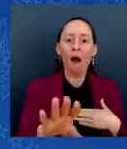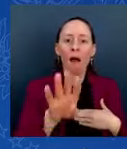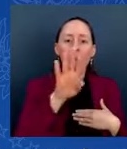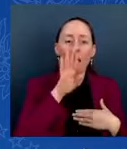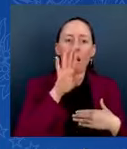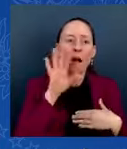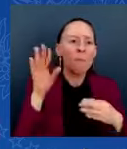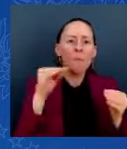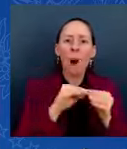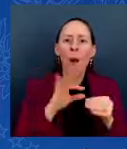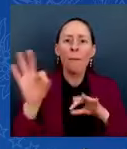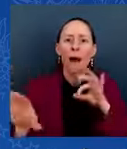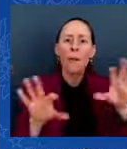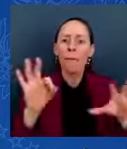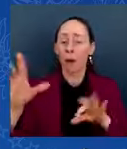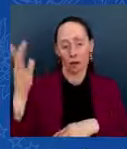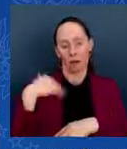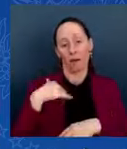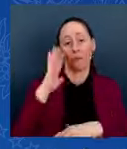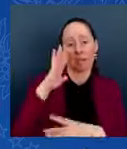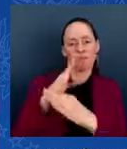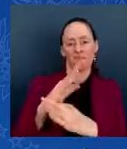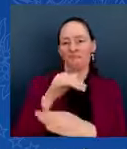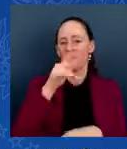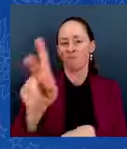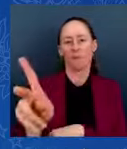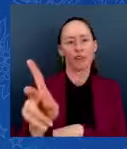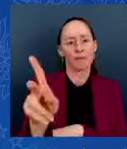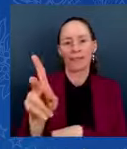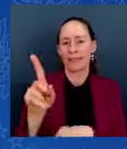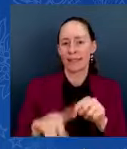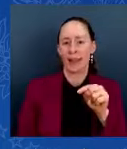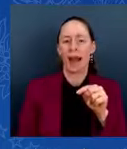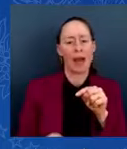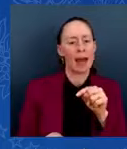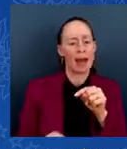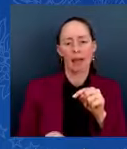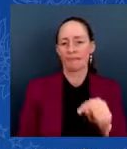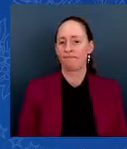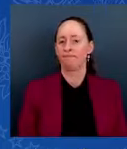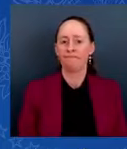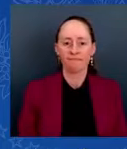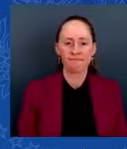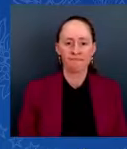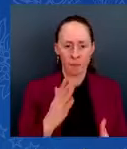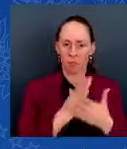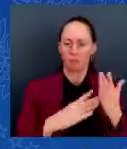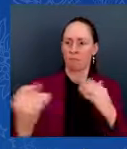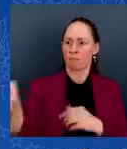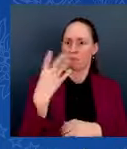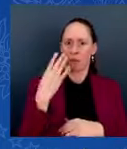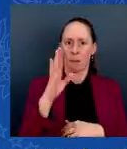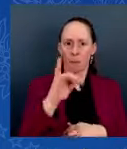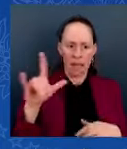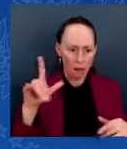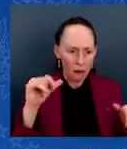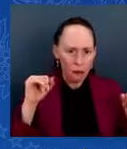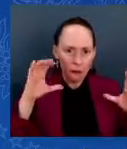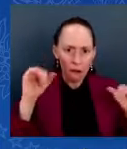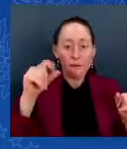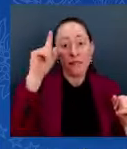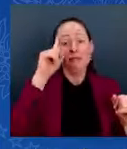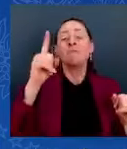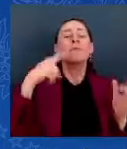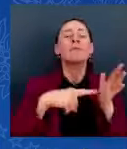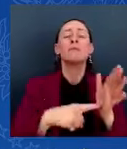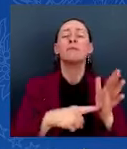example, when a patient goes in the hospital for surgery, if it turns out his anesthesiologist is not in